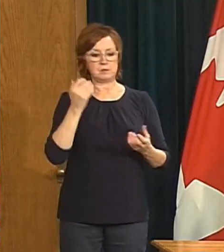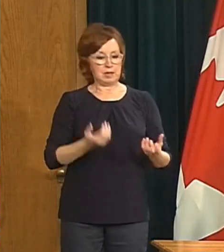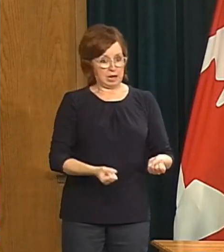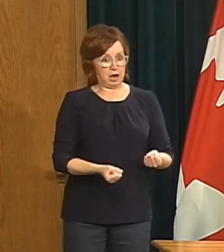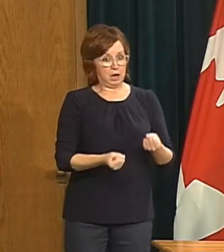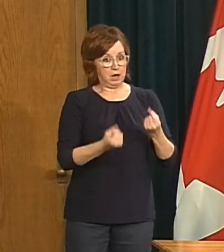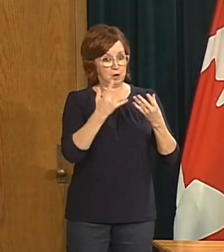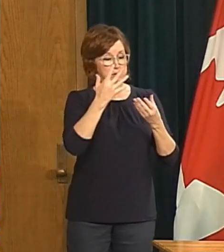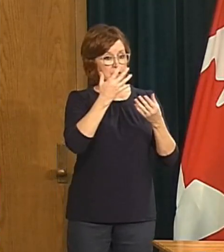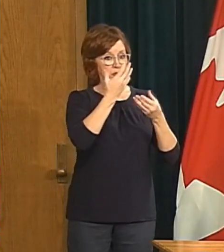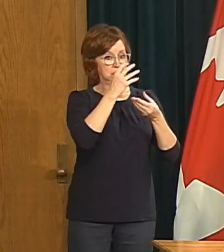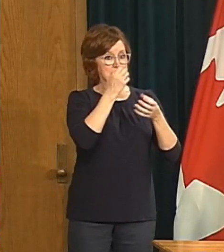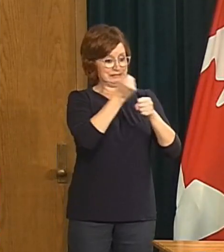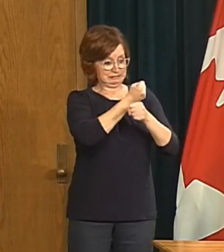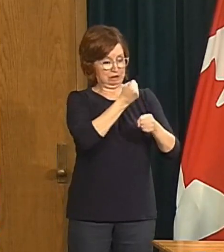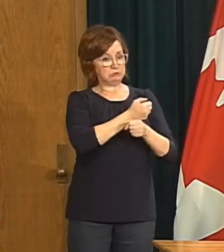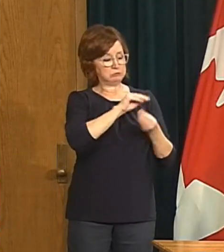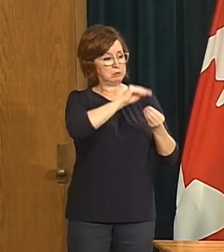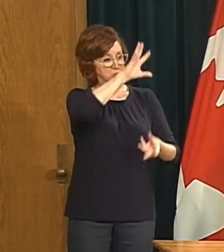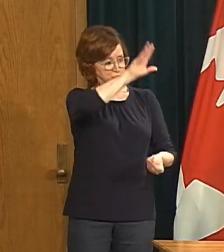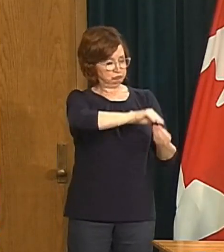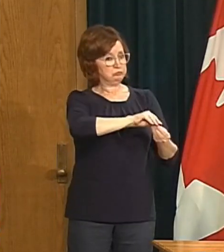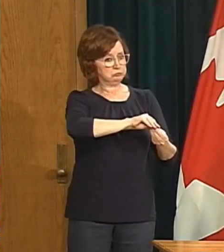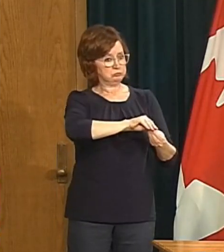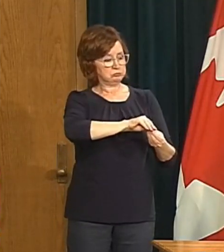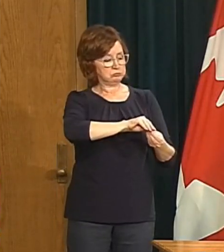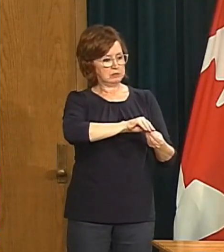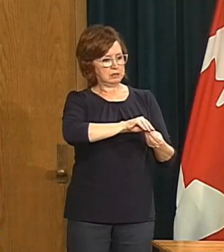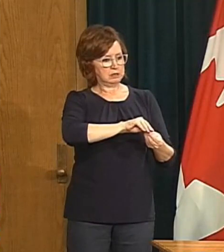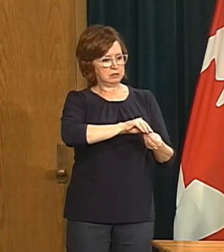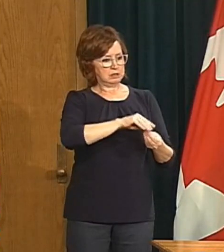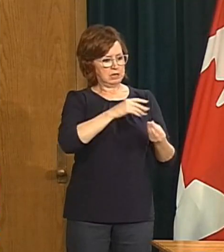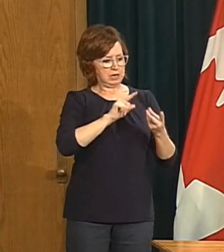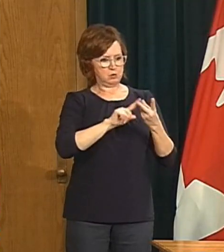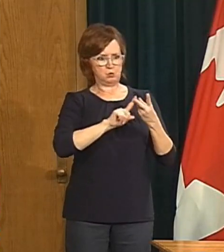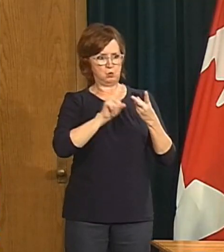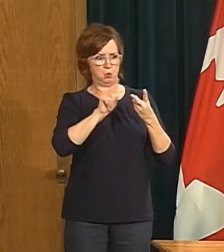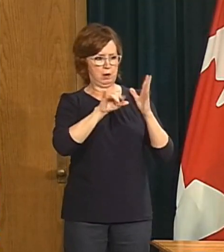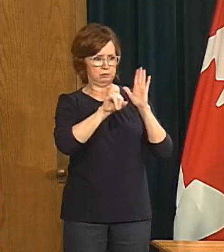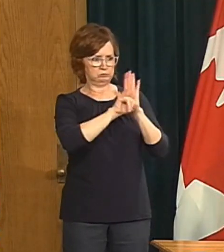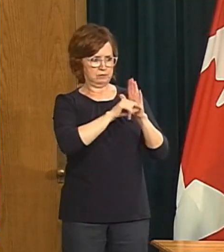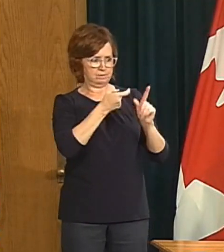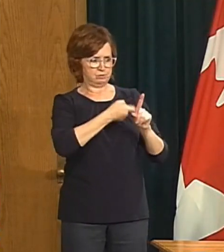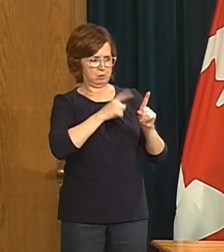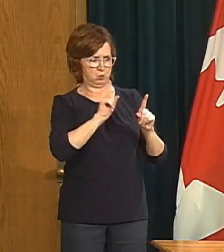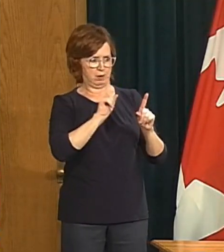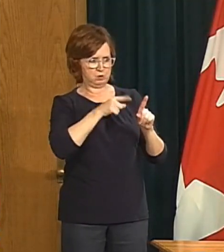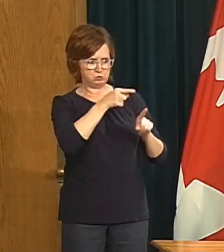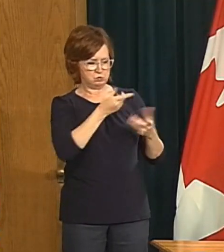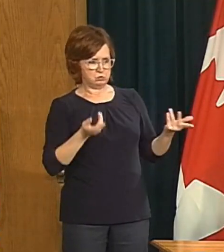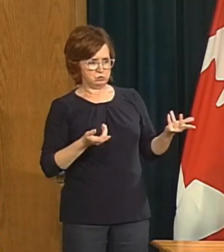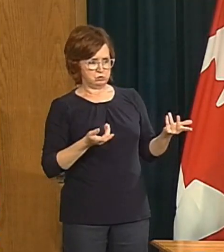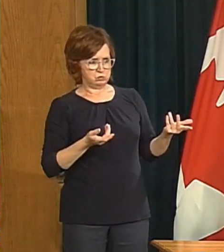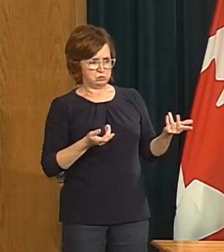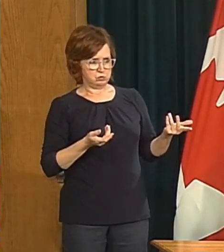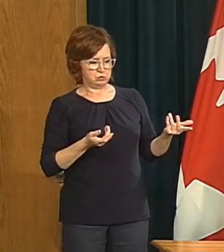and two is the exposure category of those cases. What this vigorous testing and contact tracing